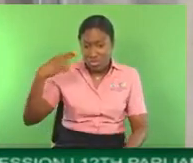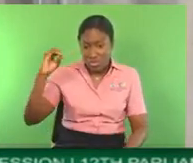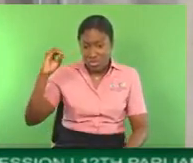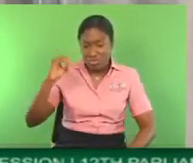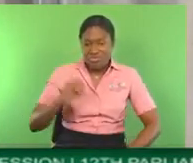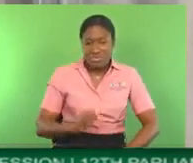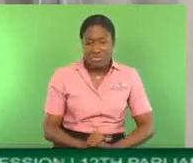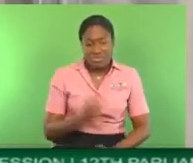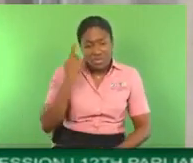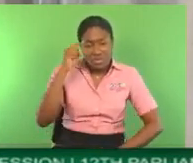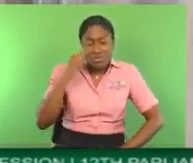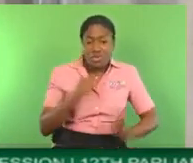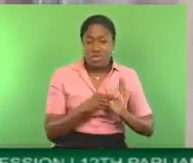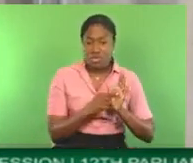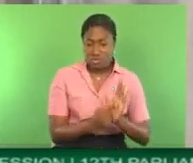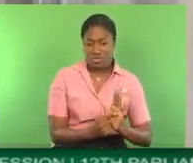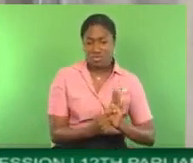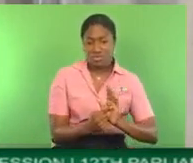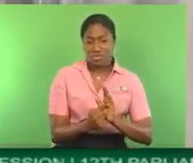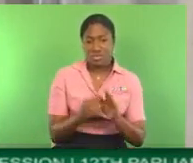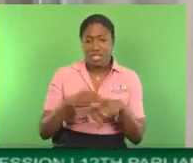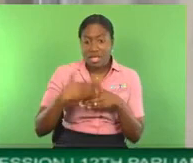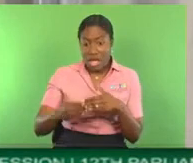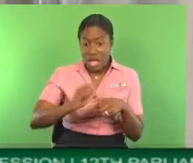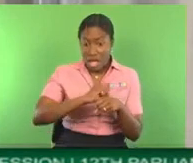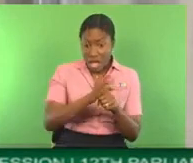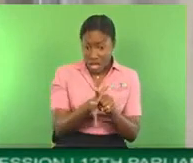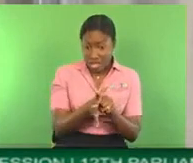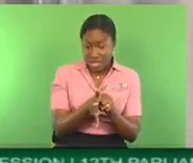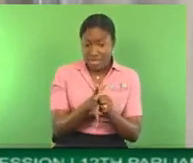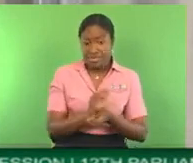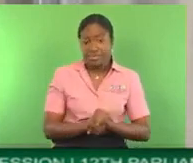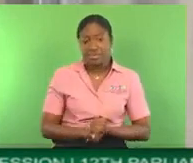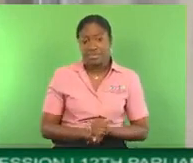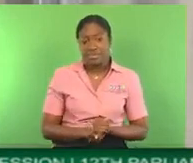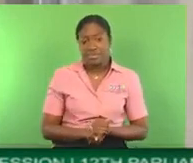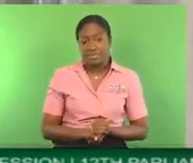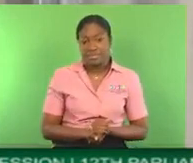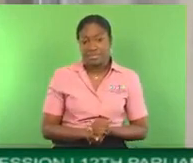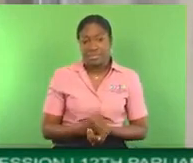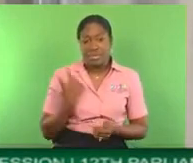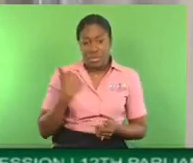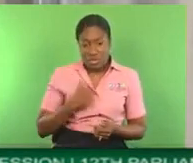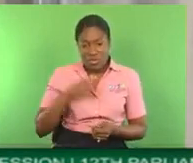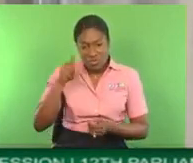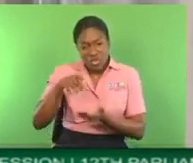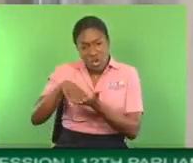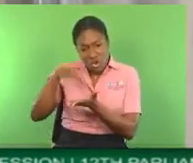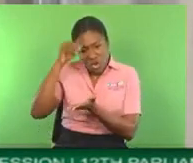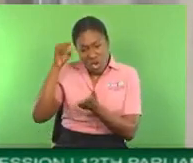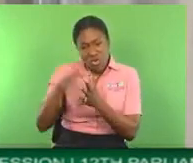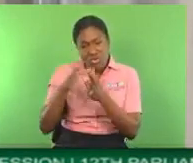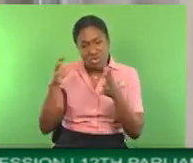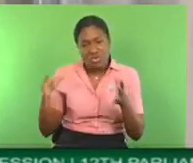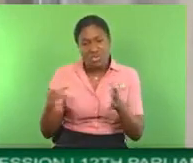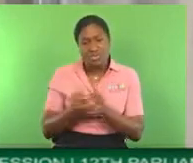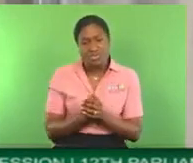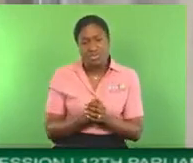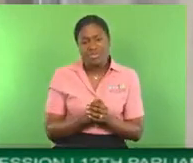Organization to demonstrate that coming out of the COVID-19 pandemic, there are lessons that must be learned. And that's